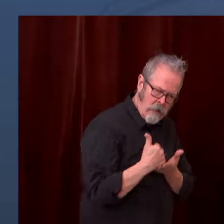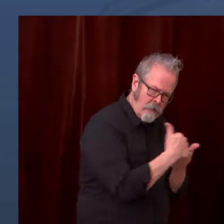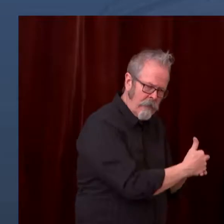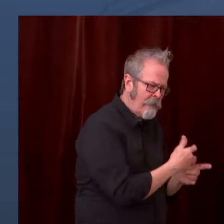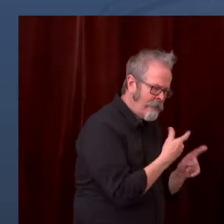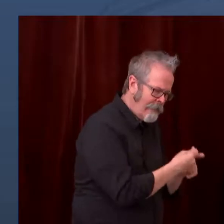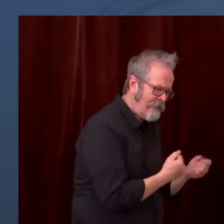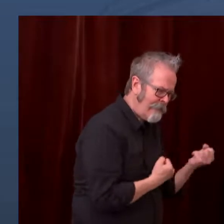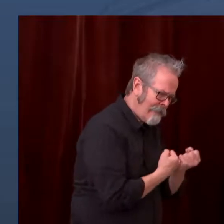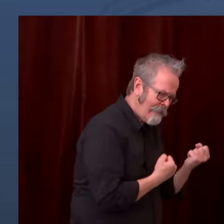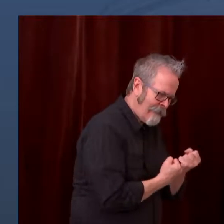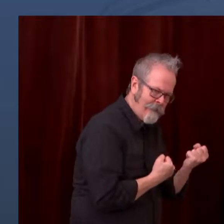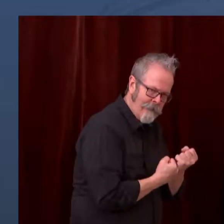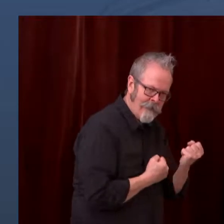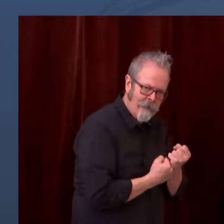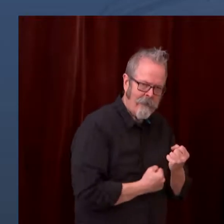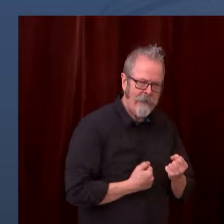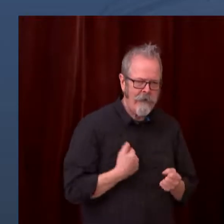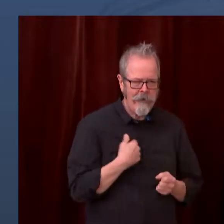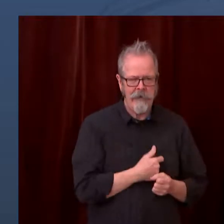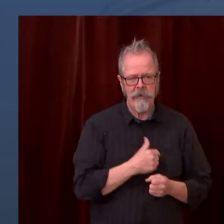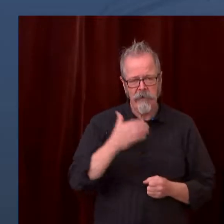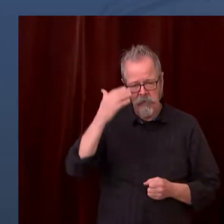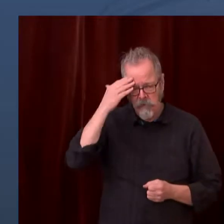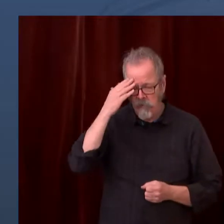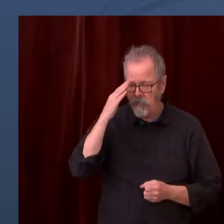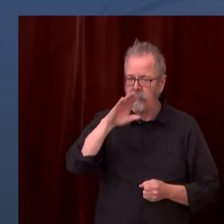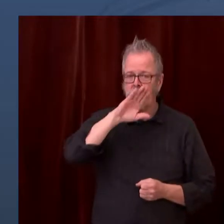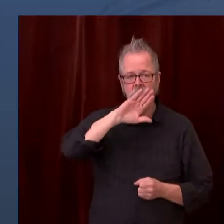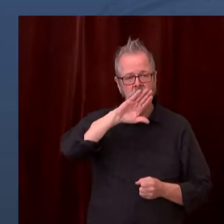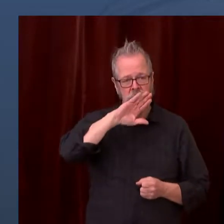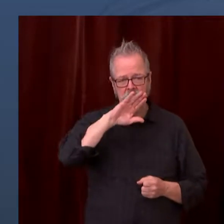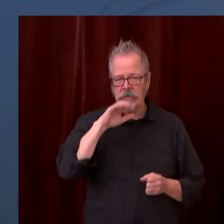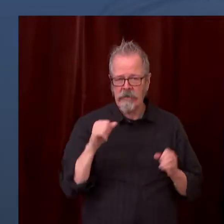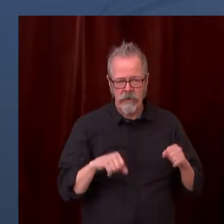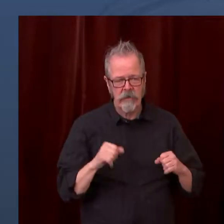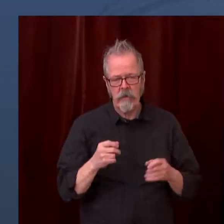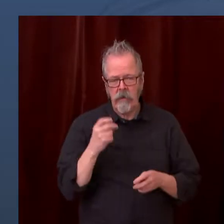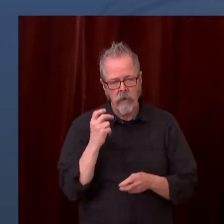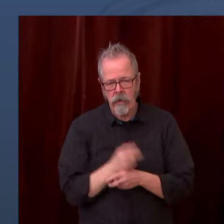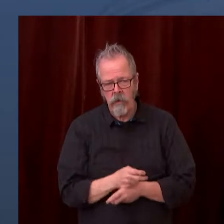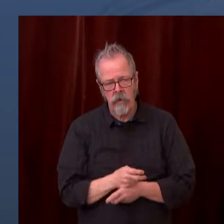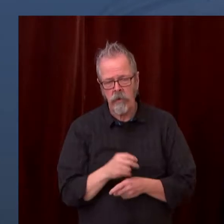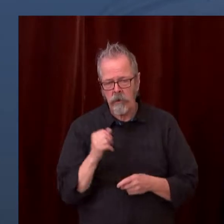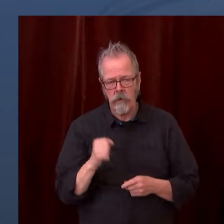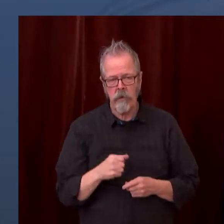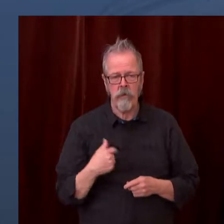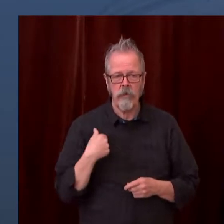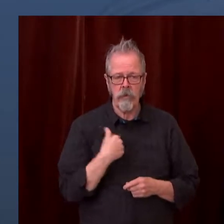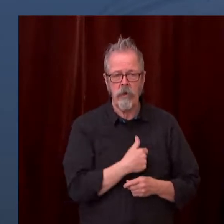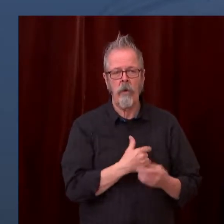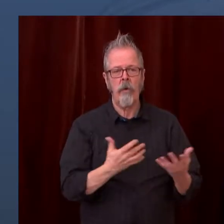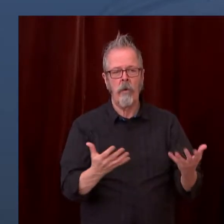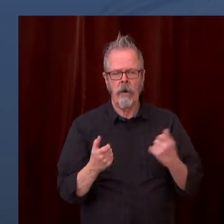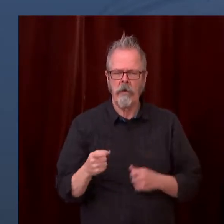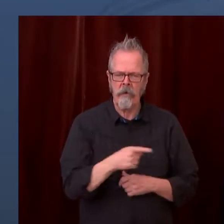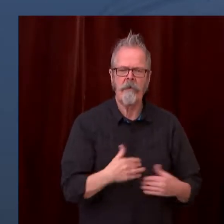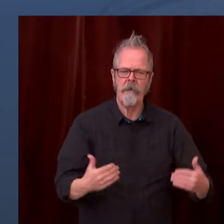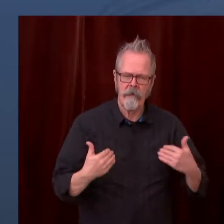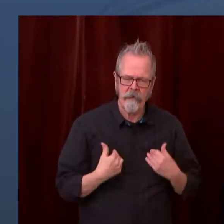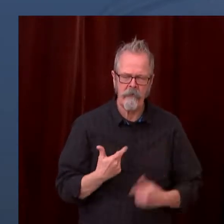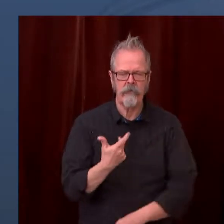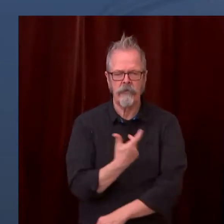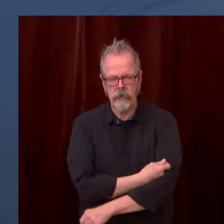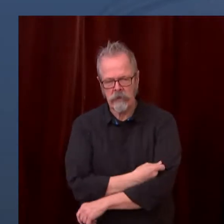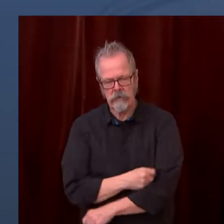have a vaccine. One other thing I should note is that we're trying to make these appointments available to folks who don't